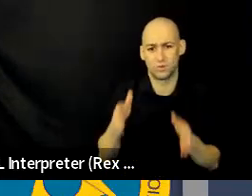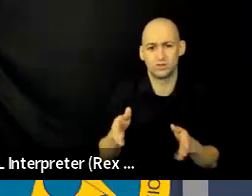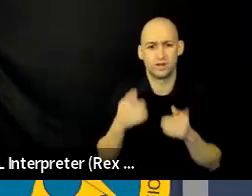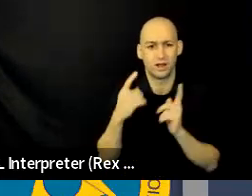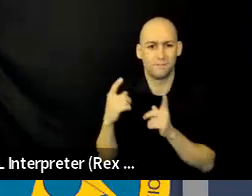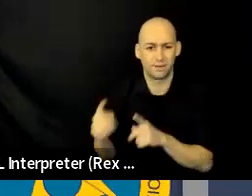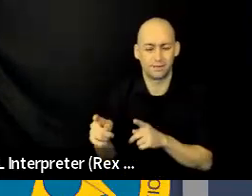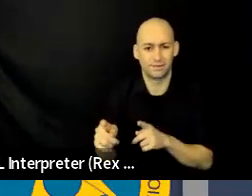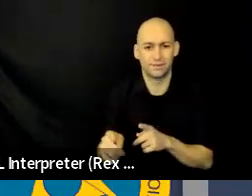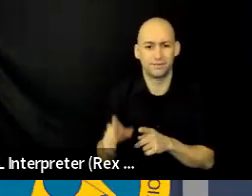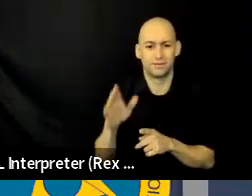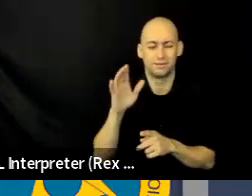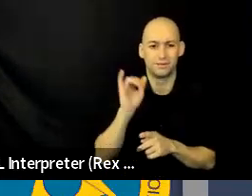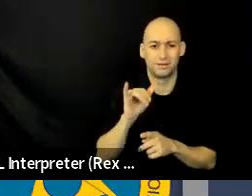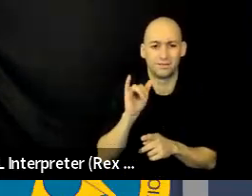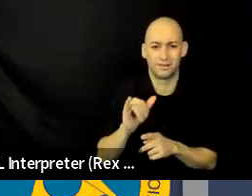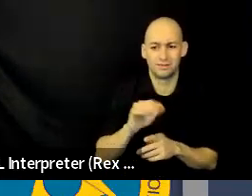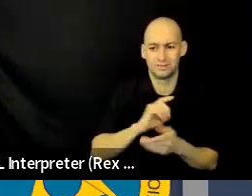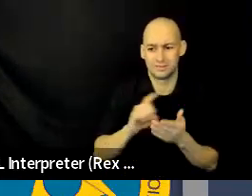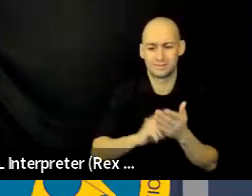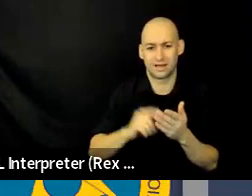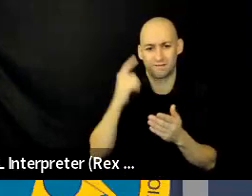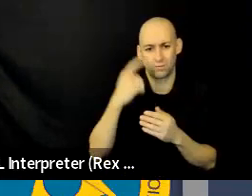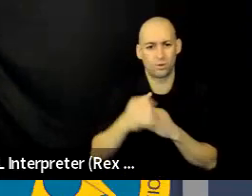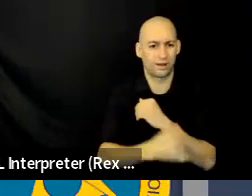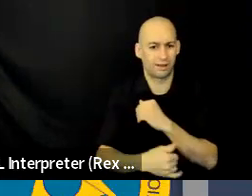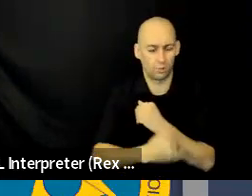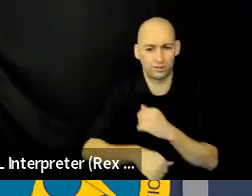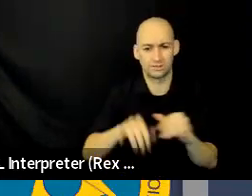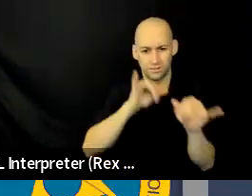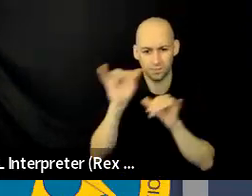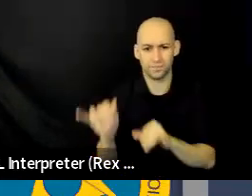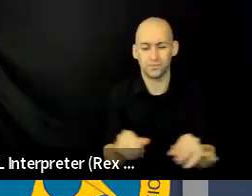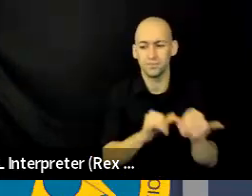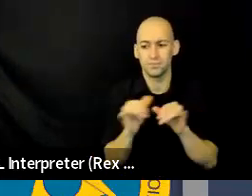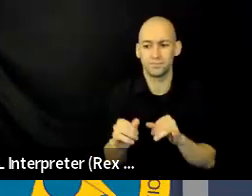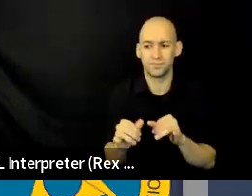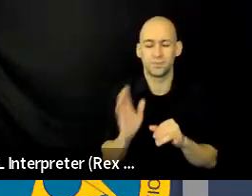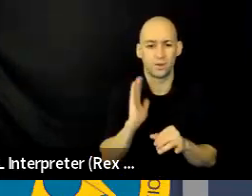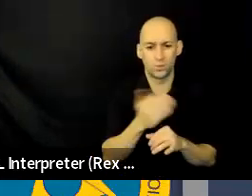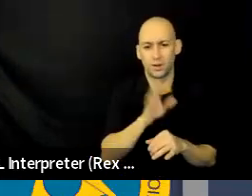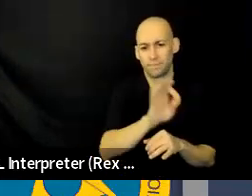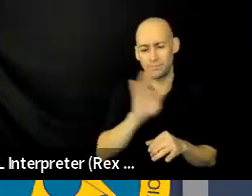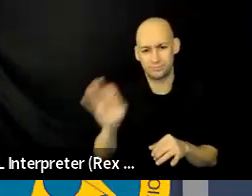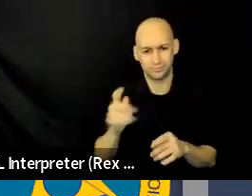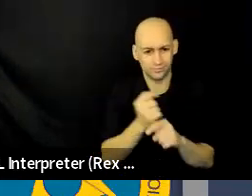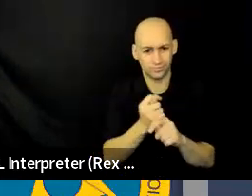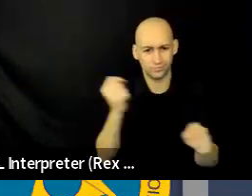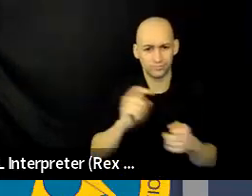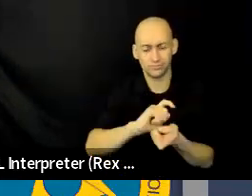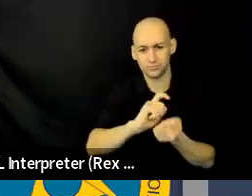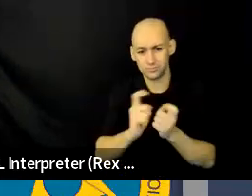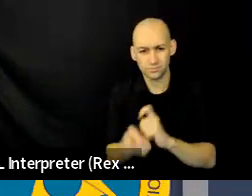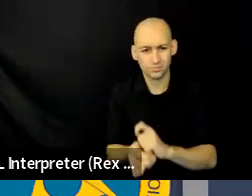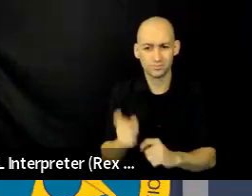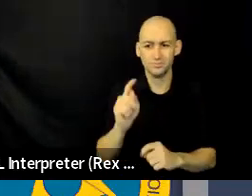It's designed to county standards, it's designed to state standards. We have applied truck turning templates. We have driveway options that we know will